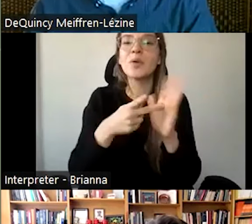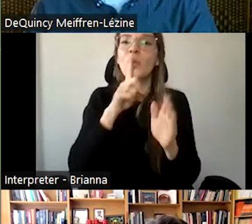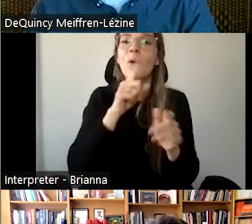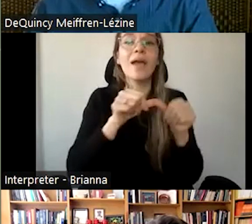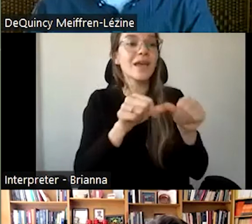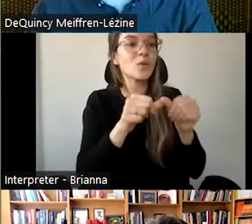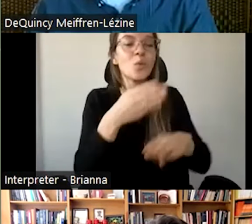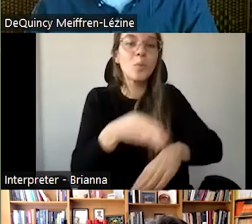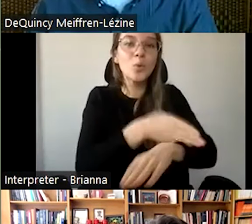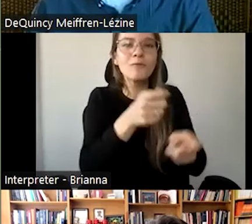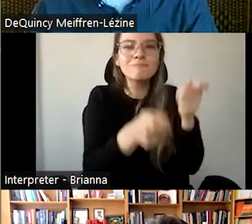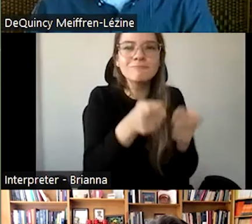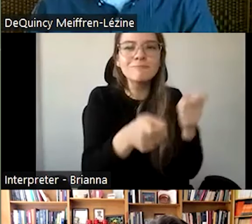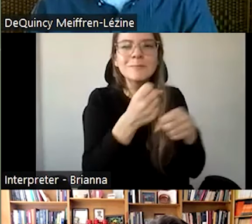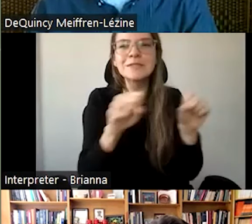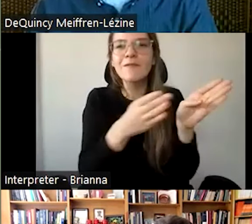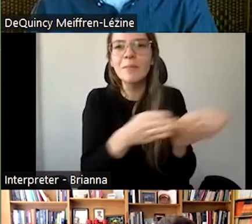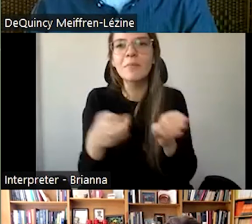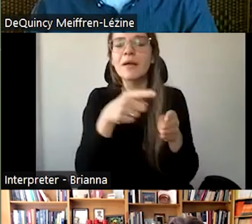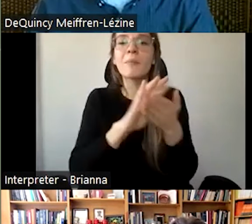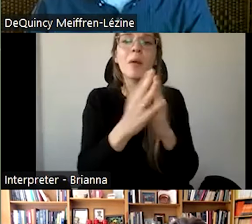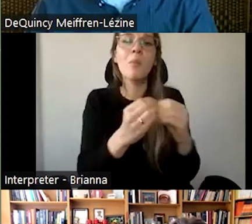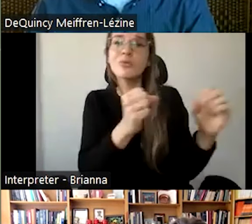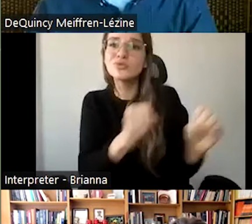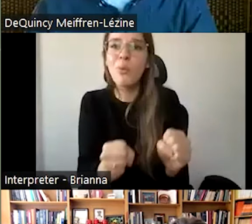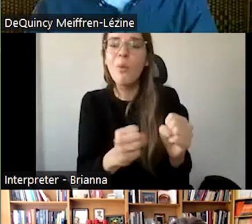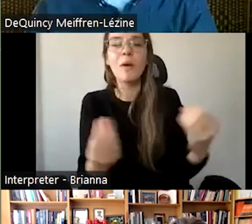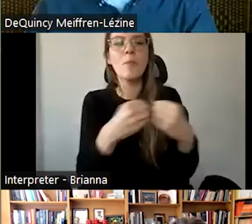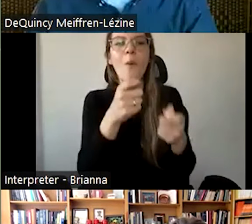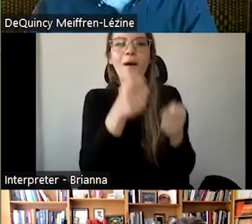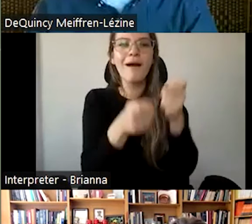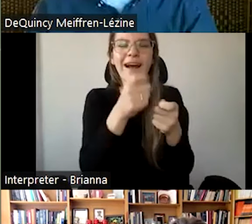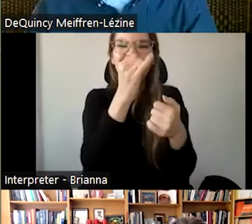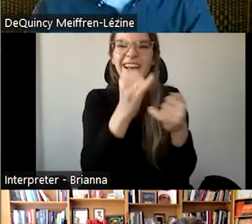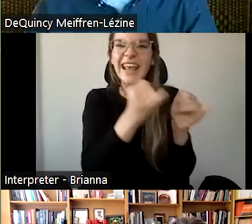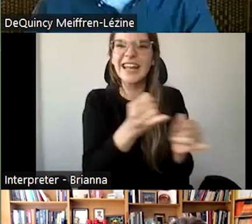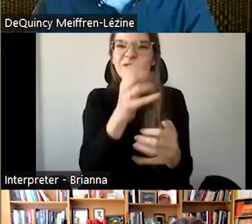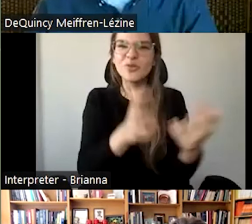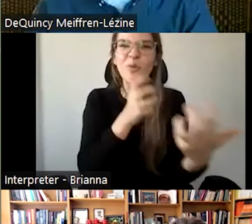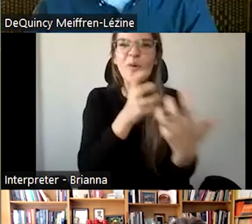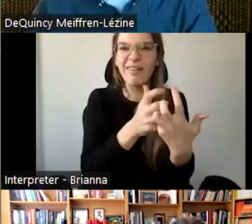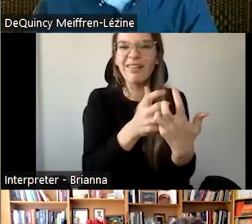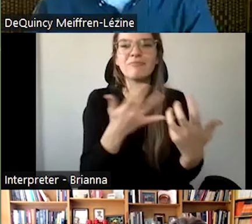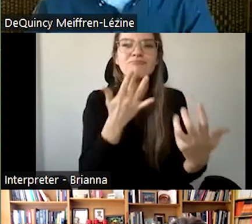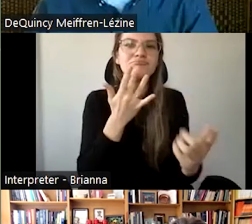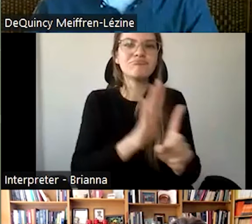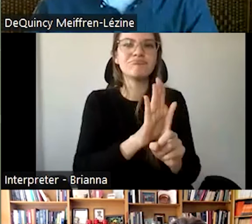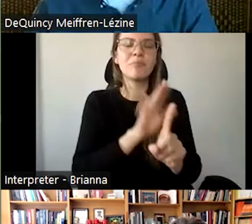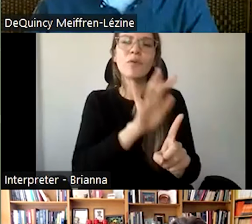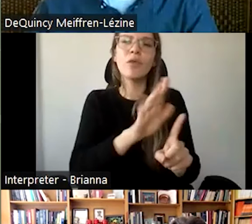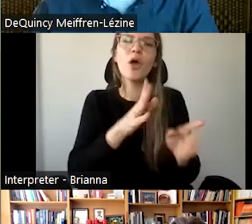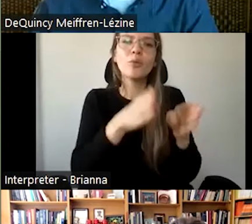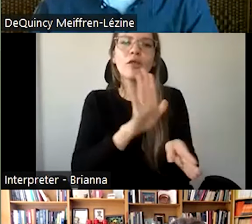the safety plan and making it more strong and making it more individually customized to what the person's life is